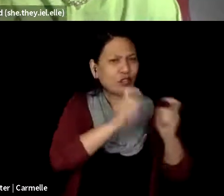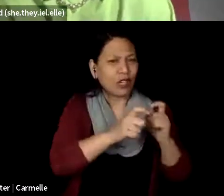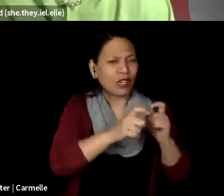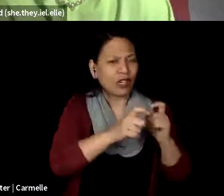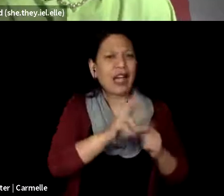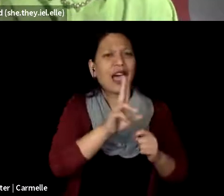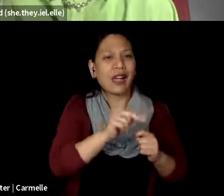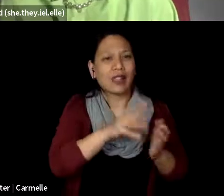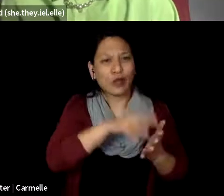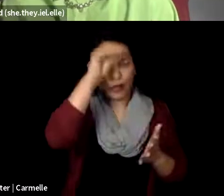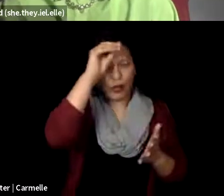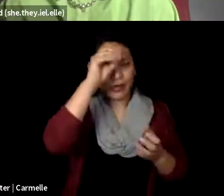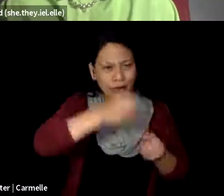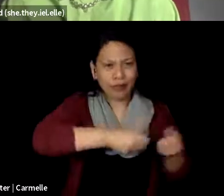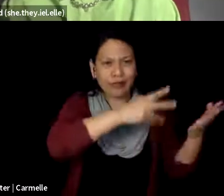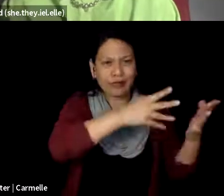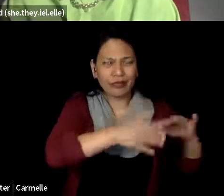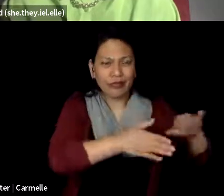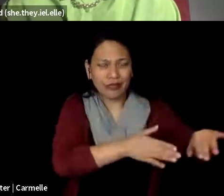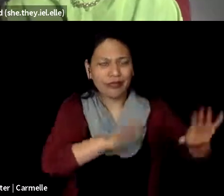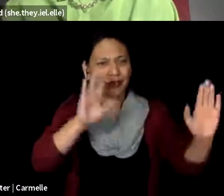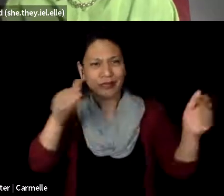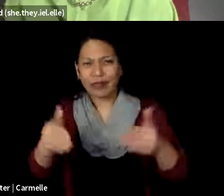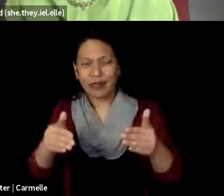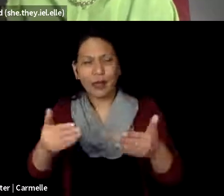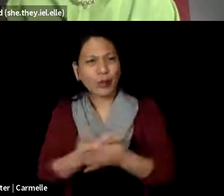my entire life growing up in this world that wasn't built for me,